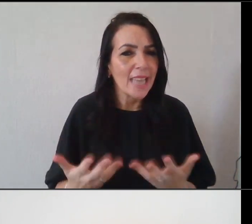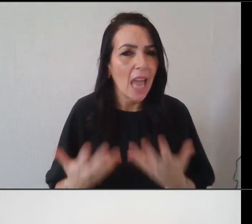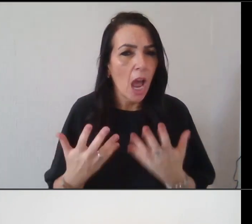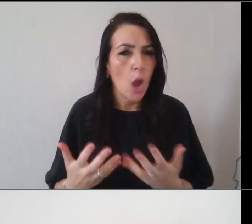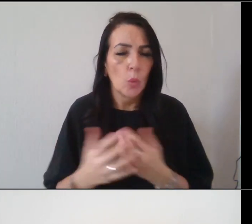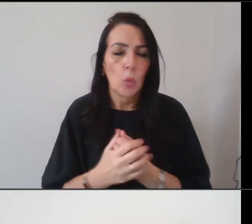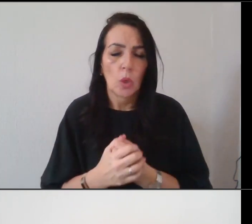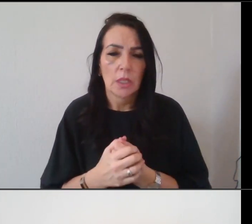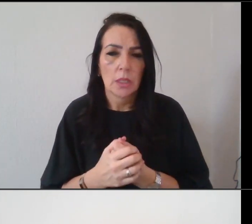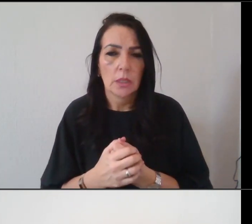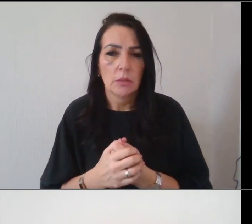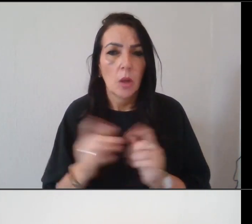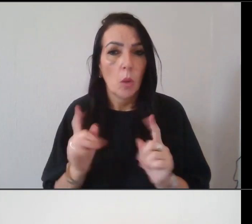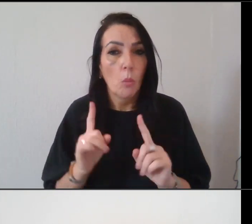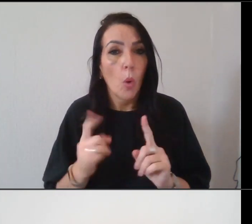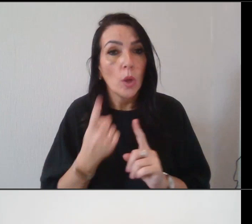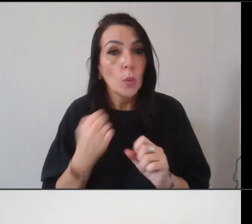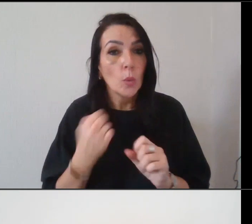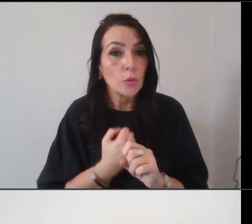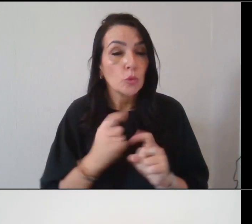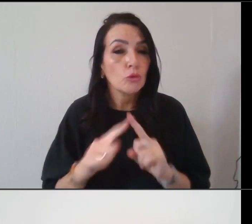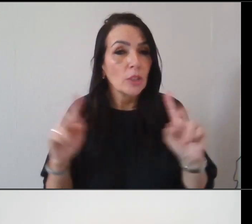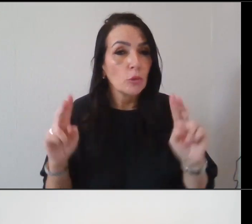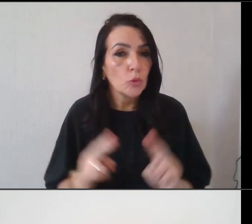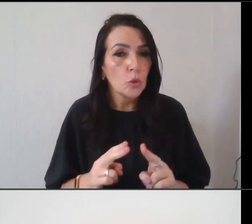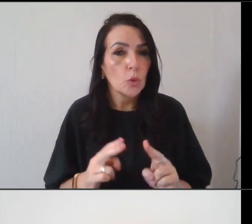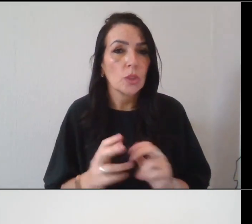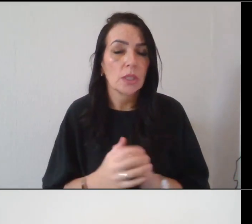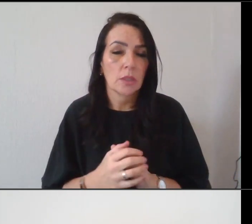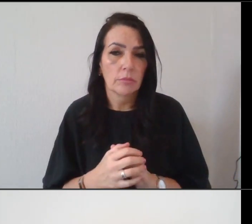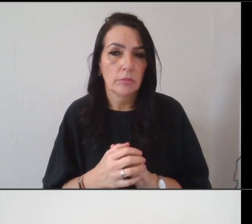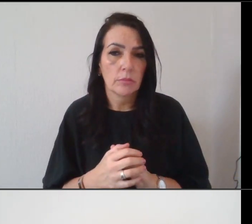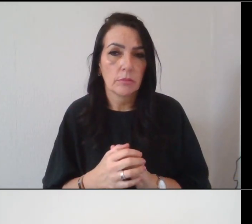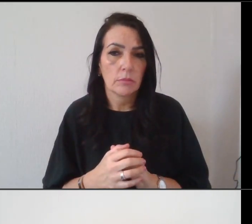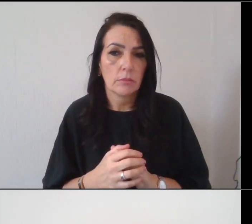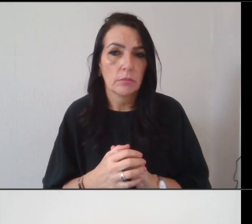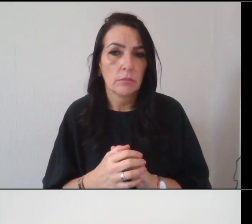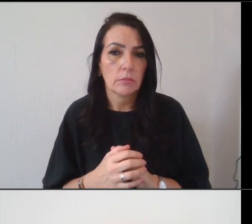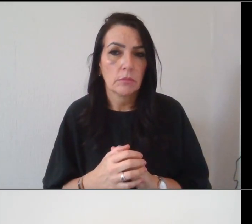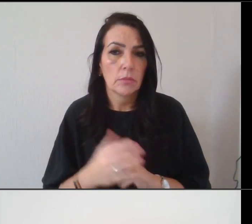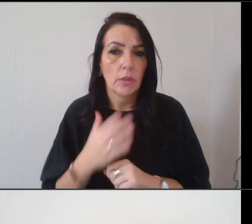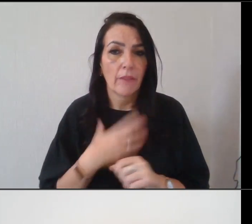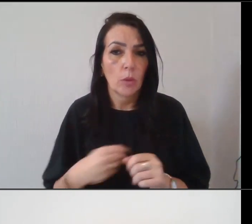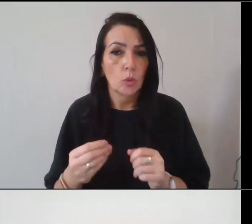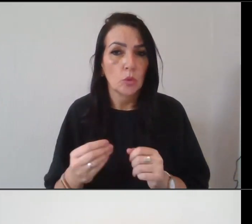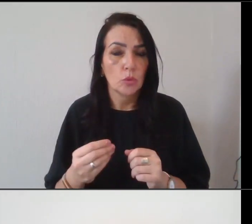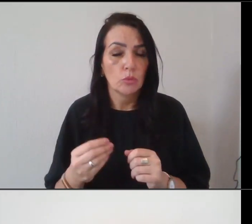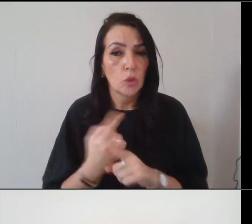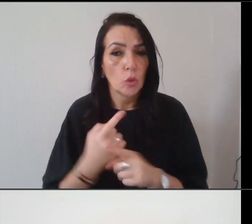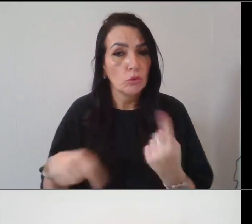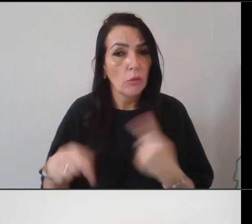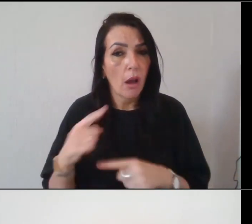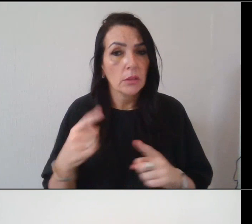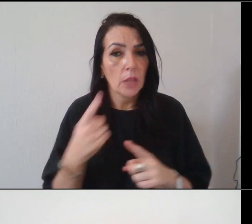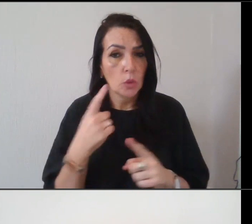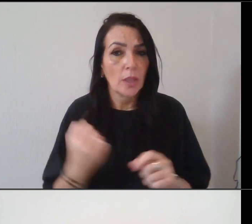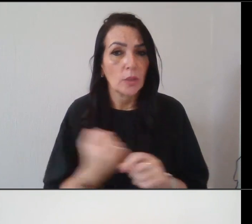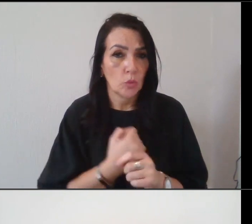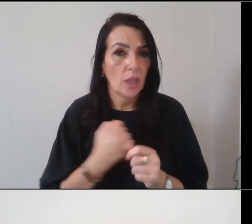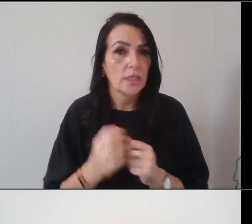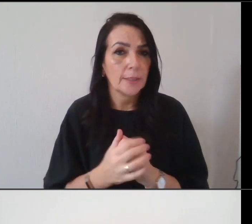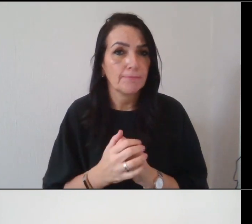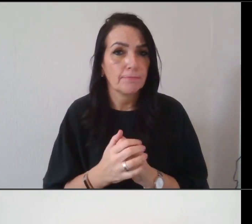and what maybe you could do to reduce that. And I think that's, again, something that if you wanted to reach out and chat to us about more individually, it